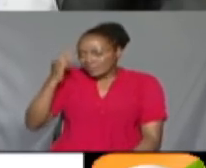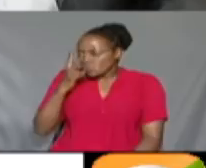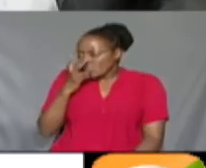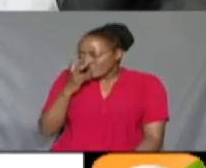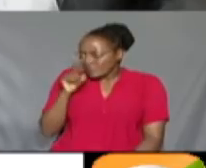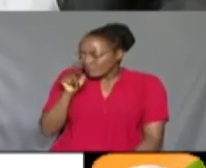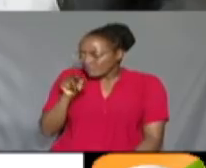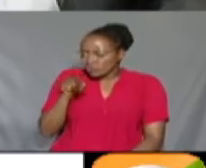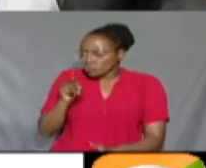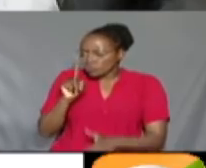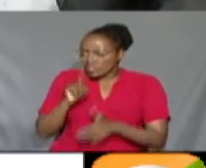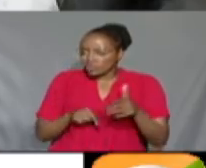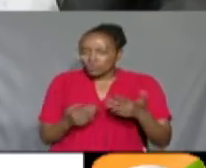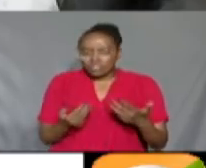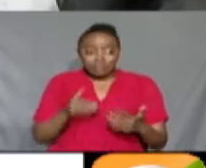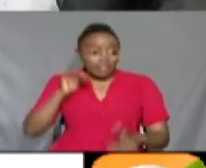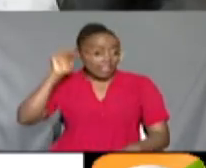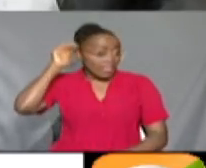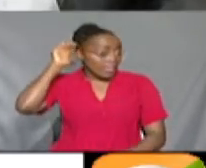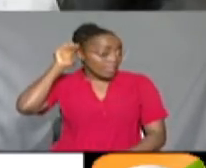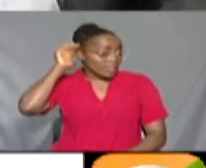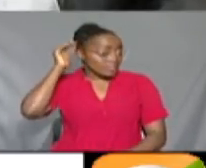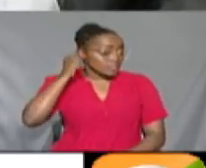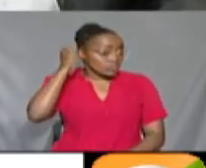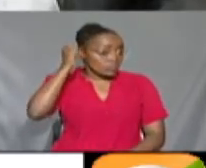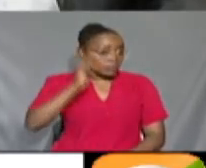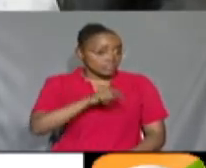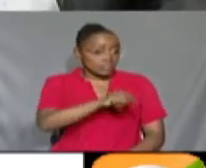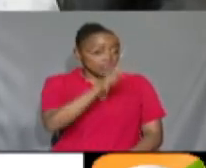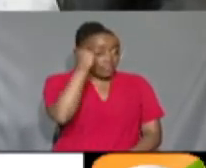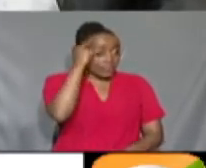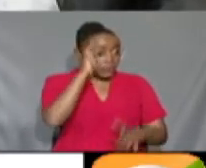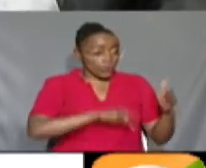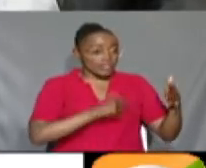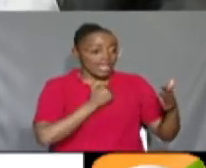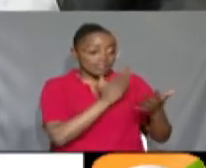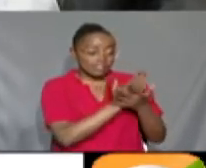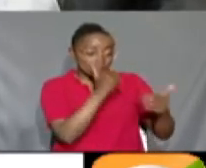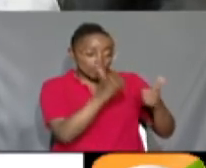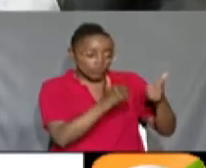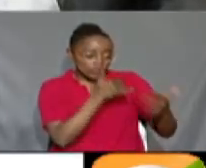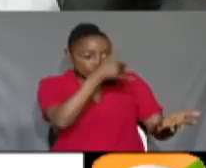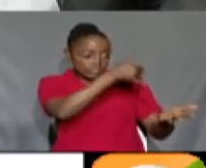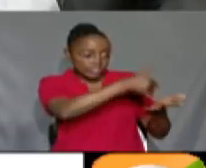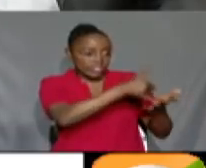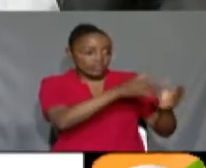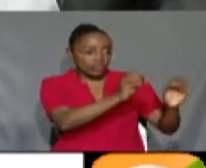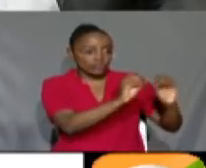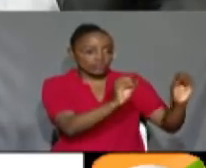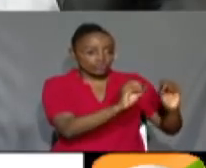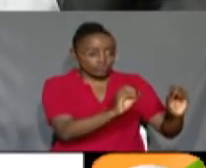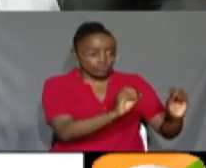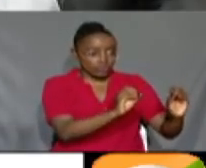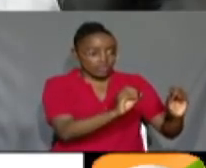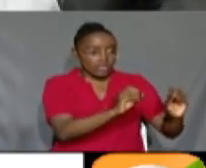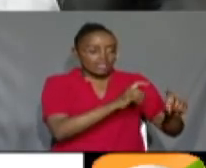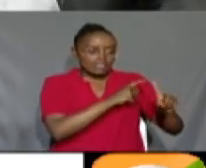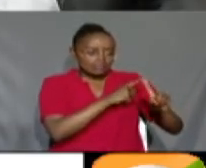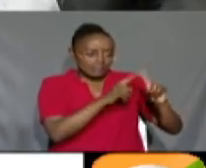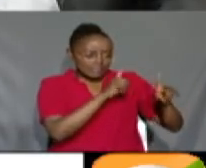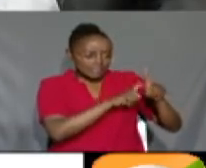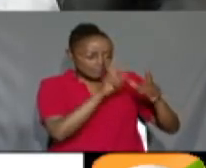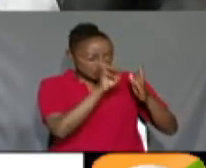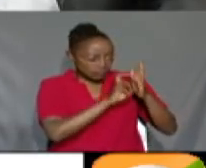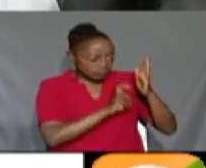What are your suspicions? Listening to politicians, mm-hmm. they think that there is something that was not captured from some quarters. And when I read the